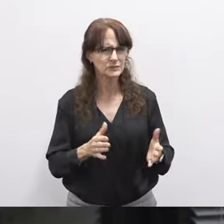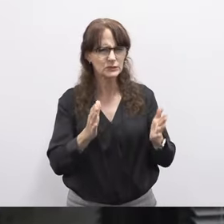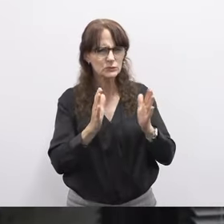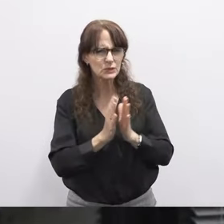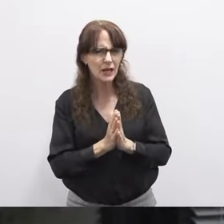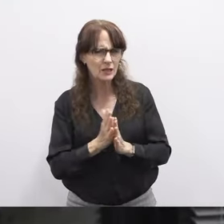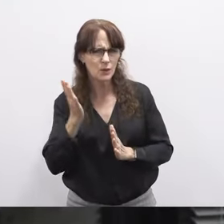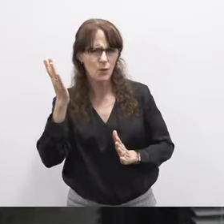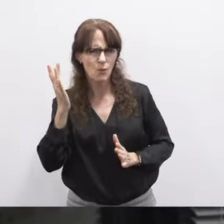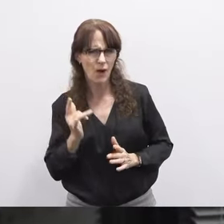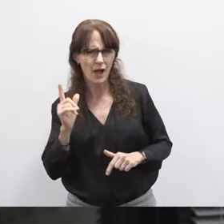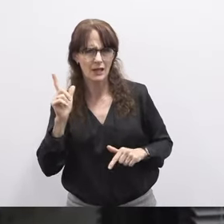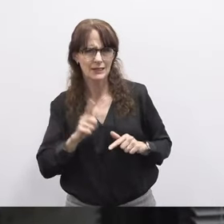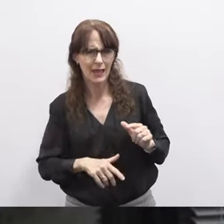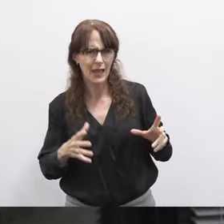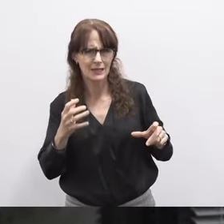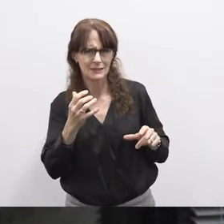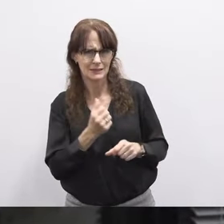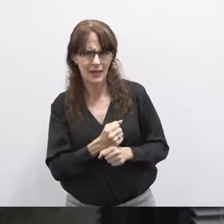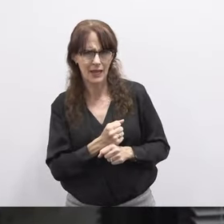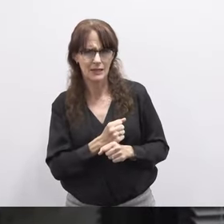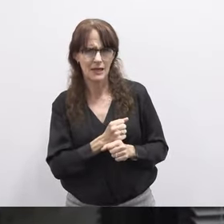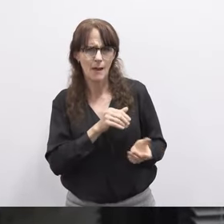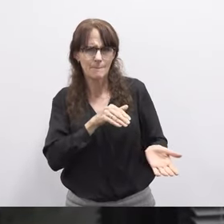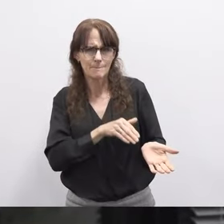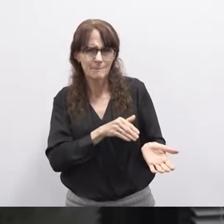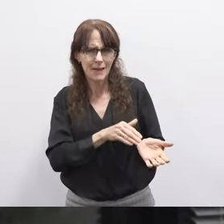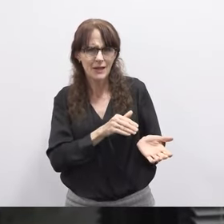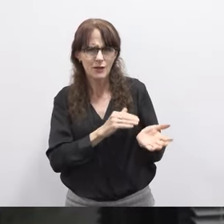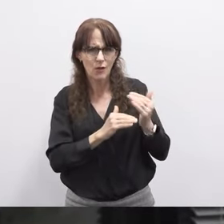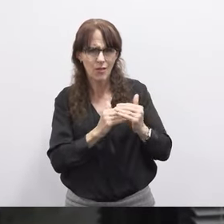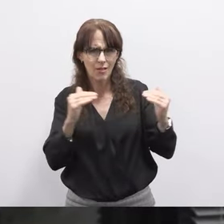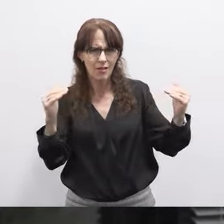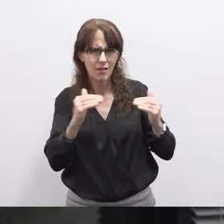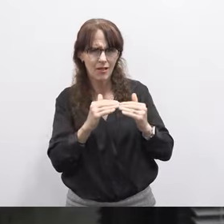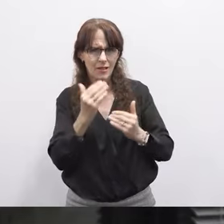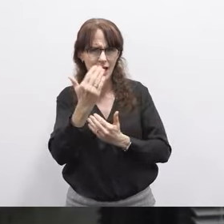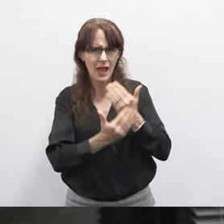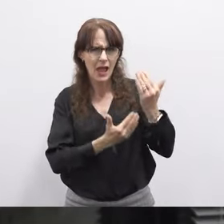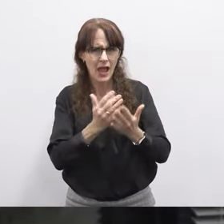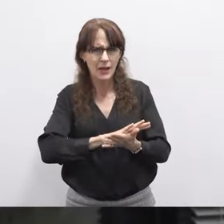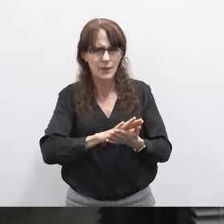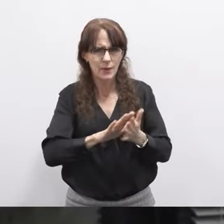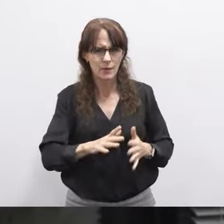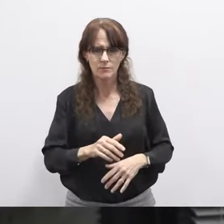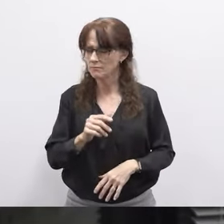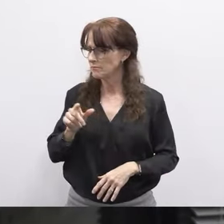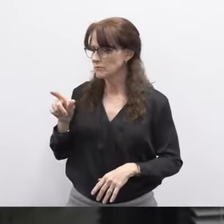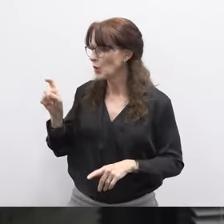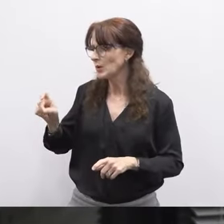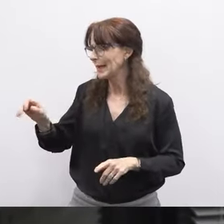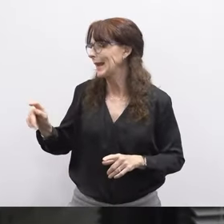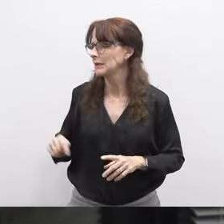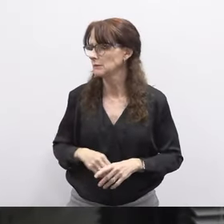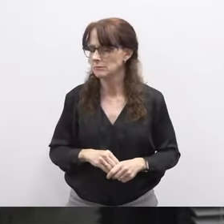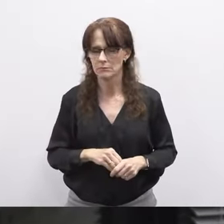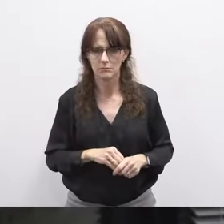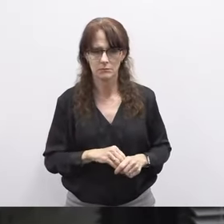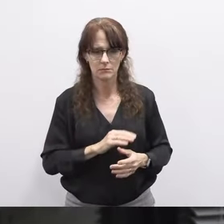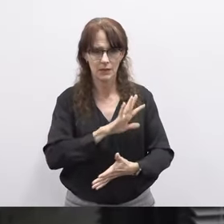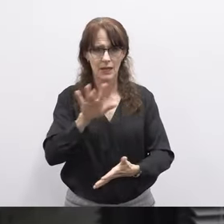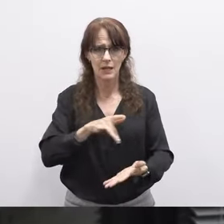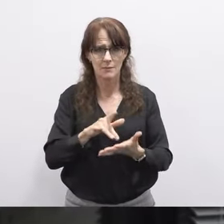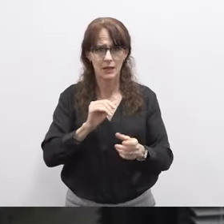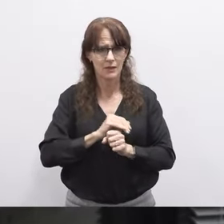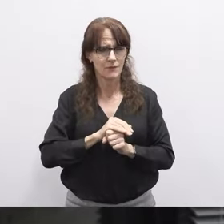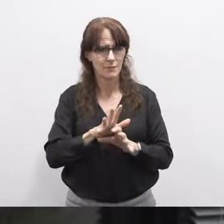inquired as to why we cannot get medical grade hand sanitizer, he said we don't need it in the middle of a